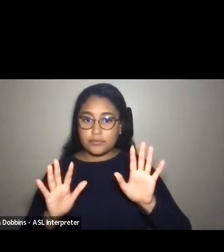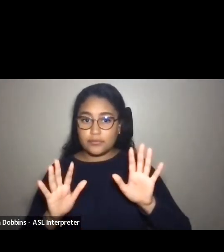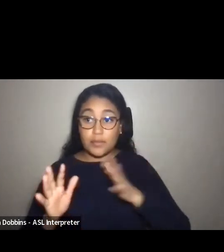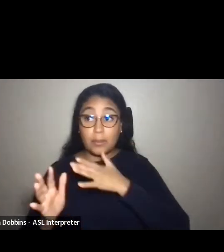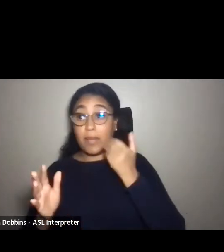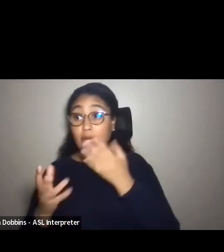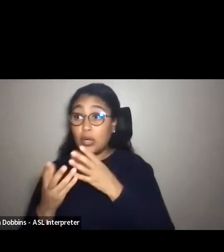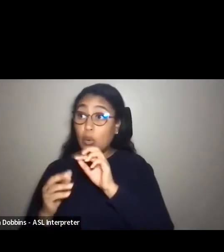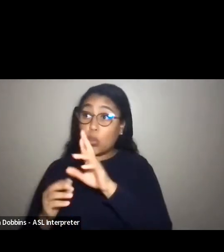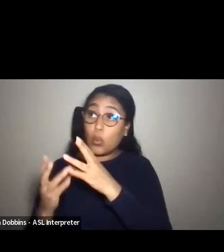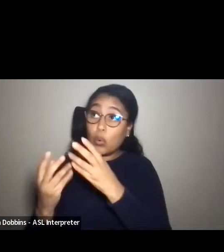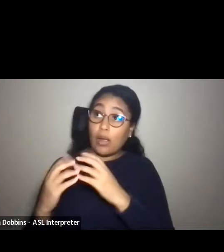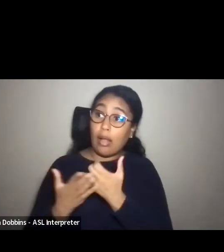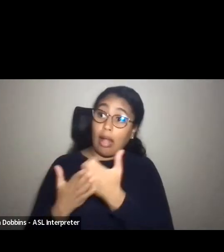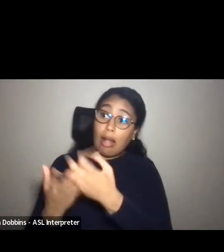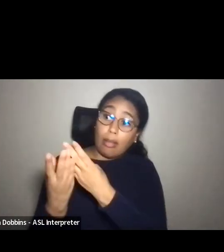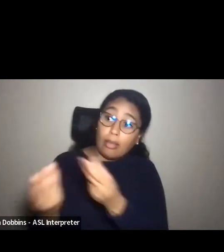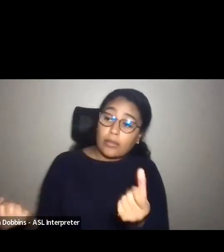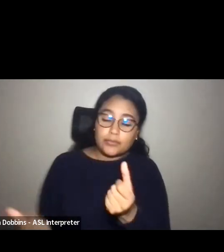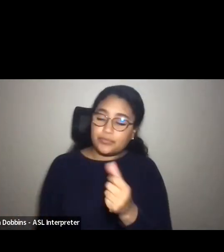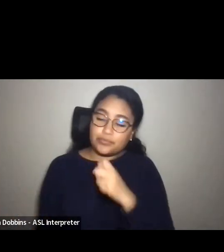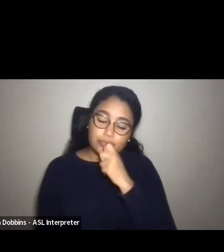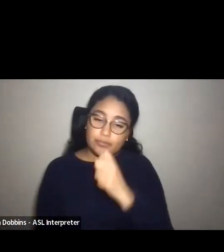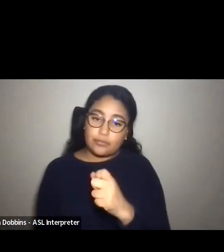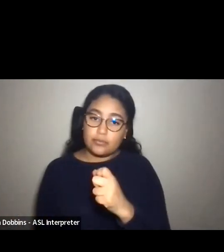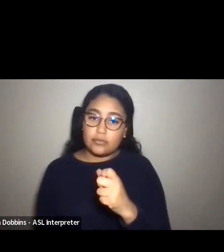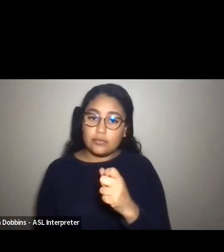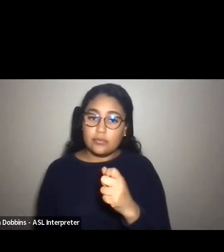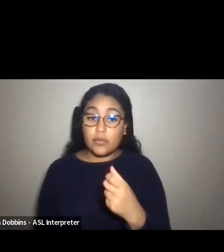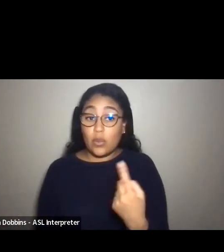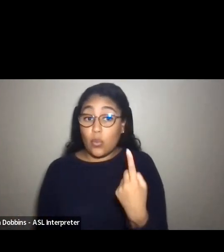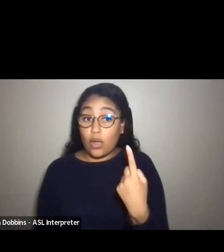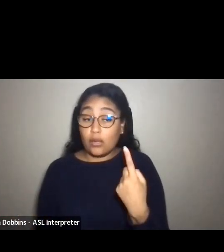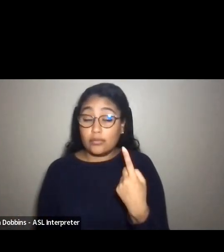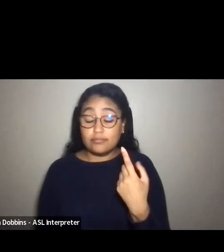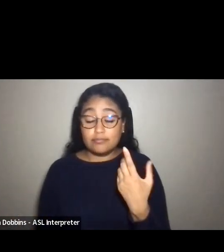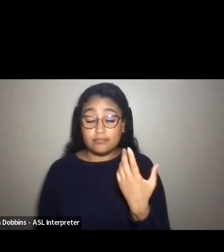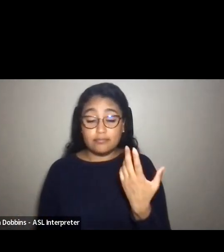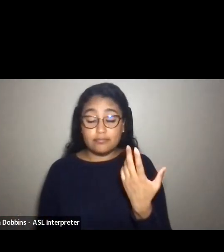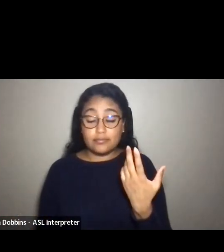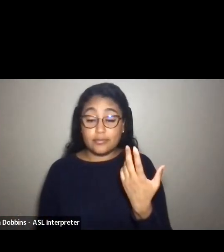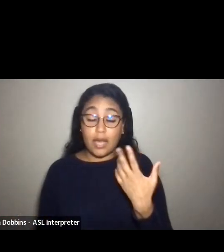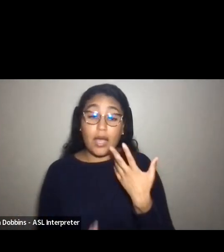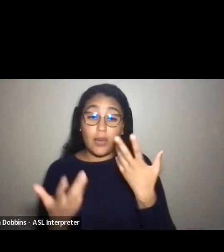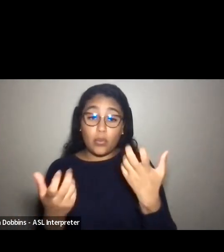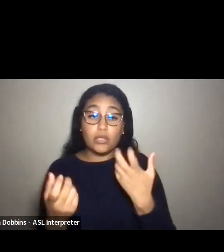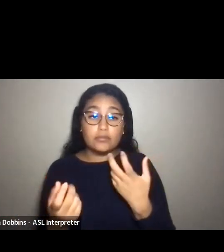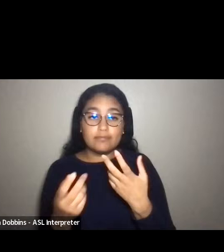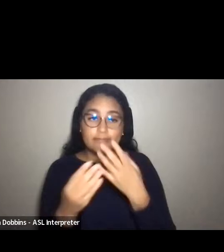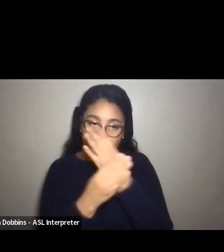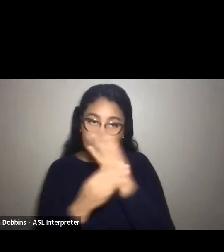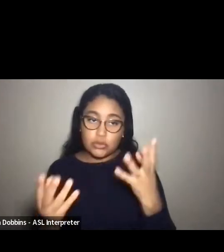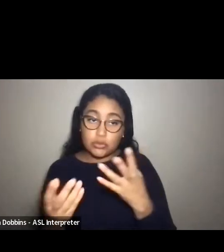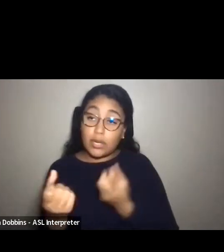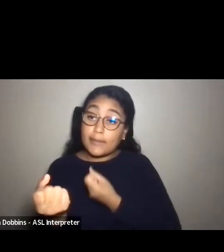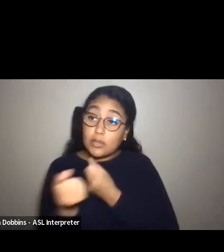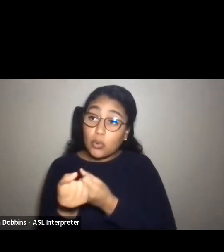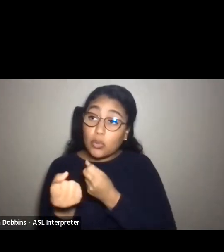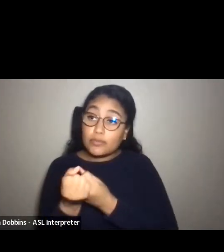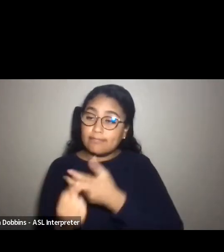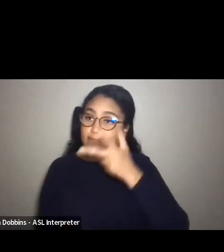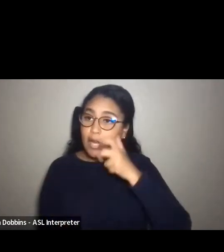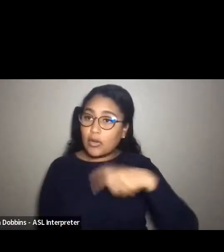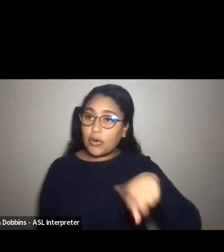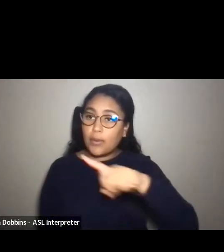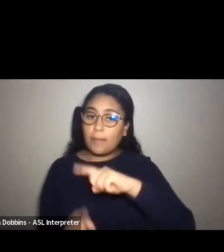go away. So all I can say is that we stand with you and we hear you, but we also want all